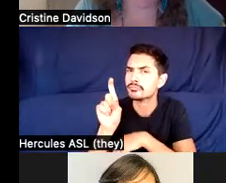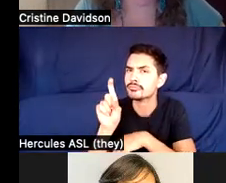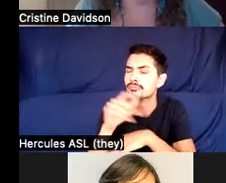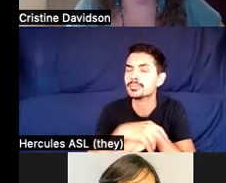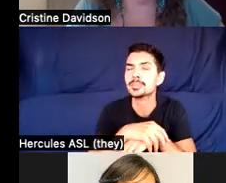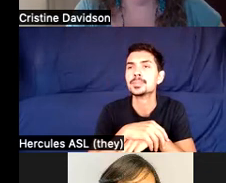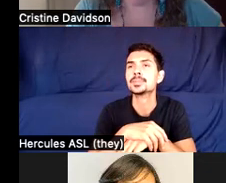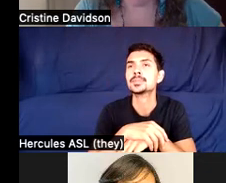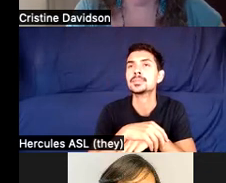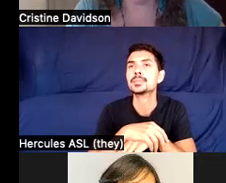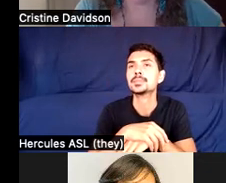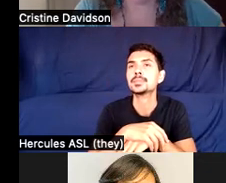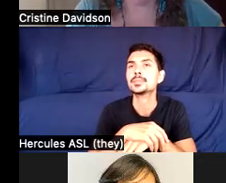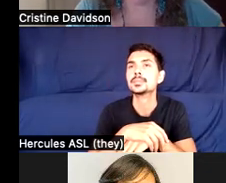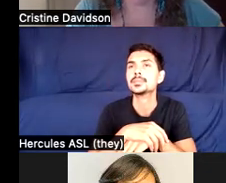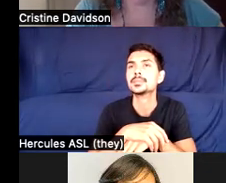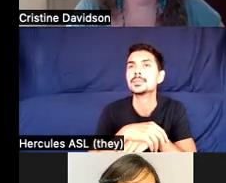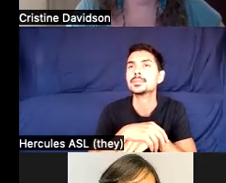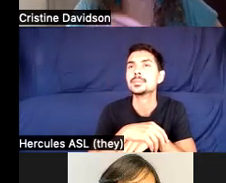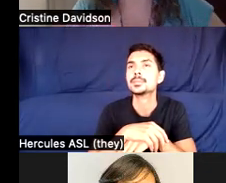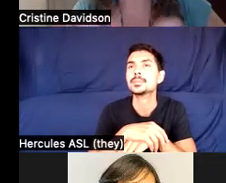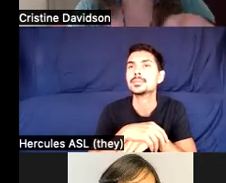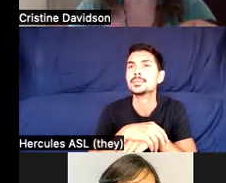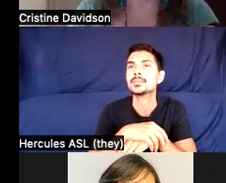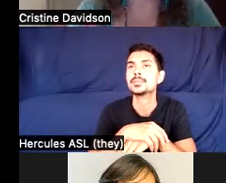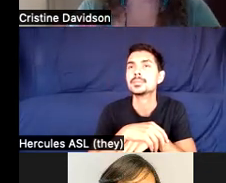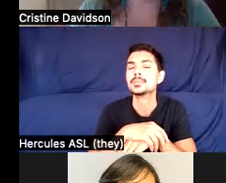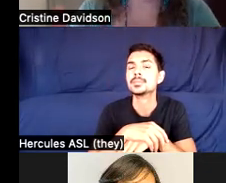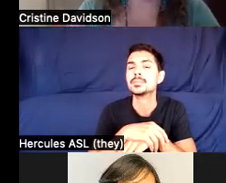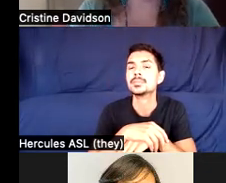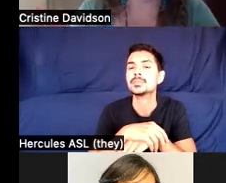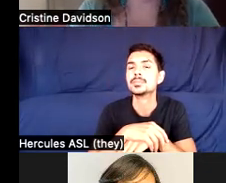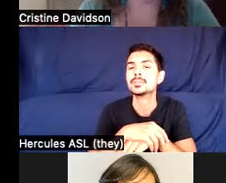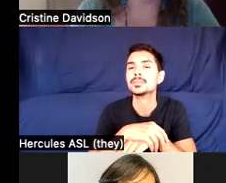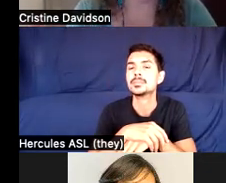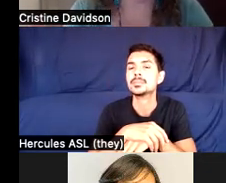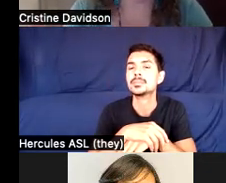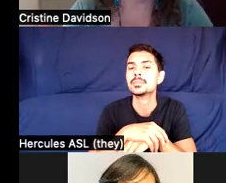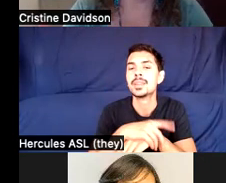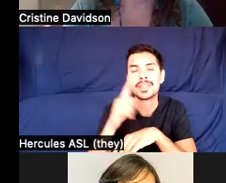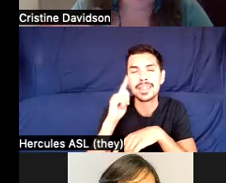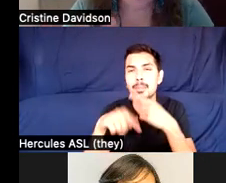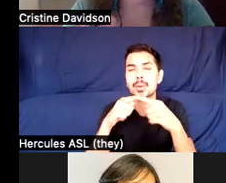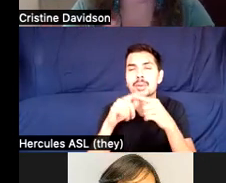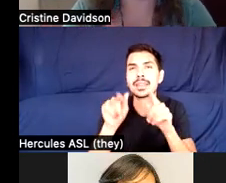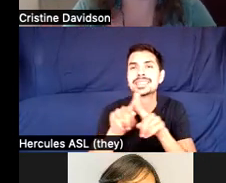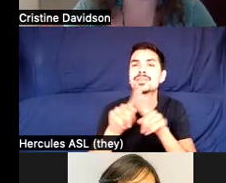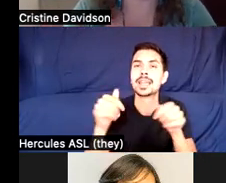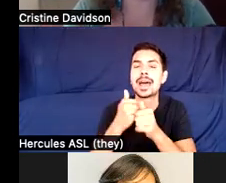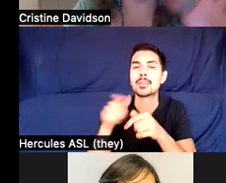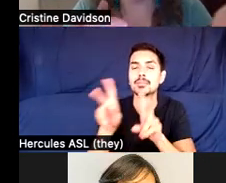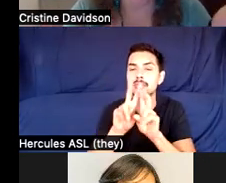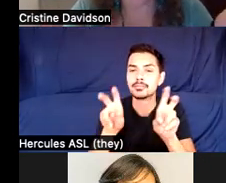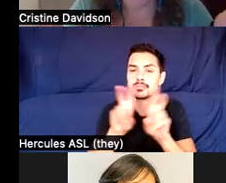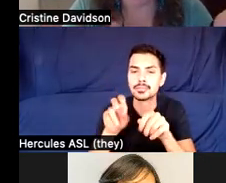question might help me think about it differently, right? Or to know that somebody's wondering about my